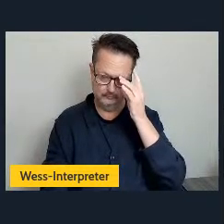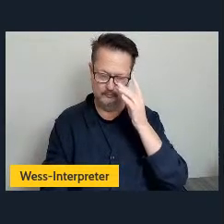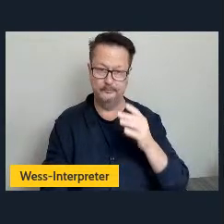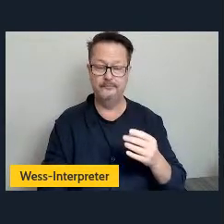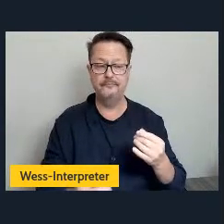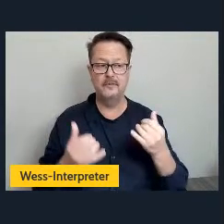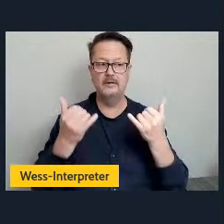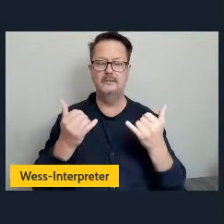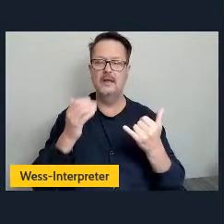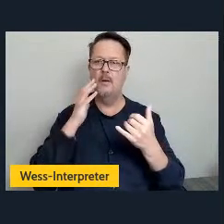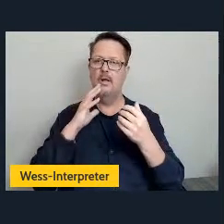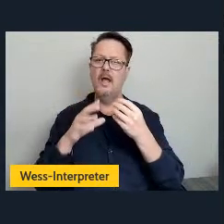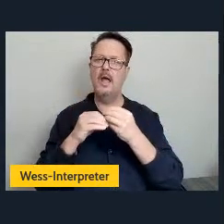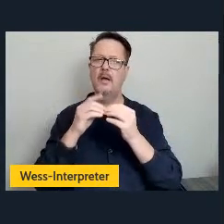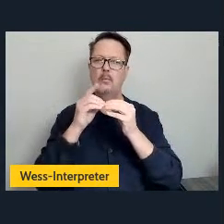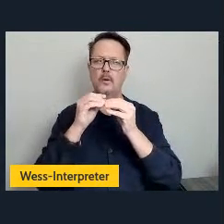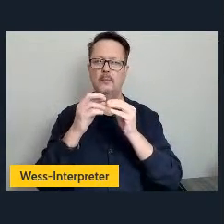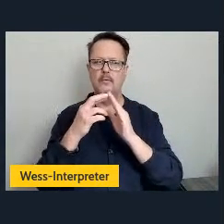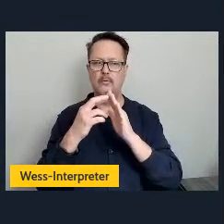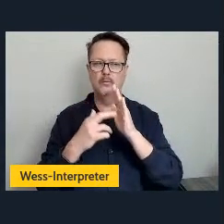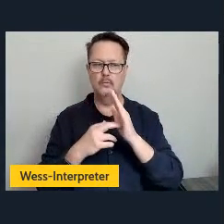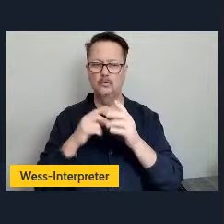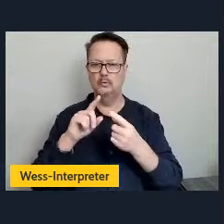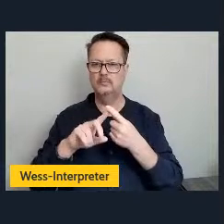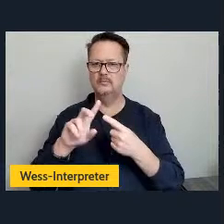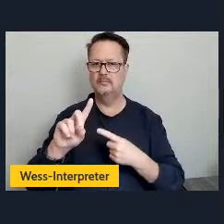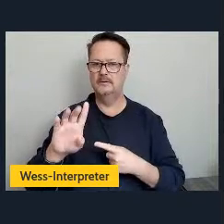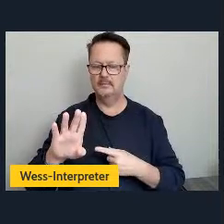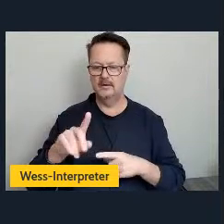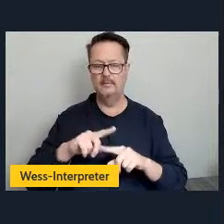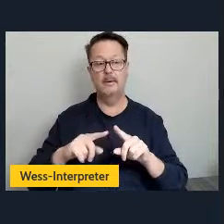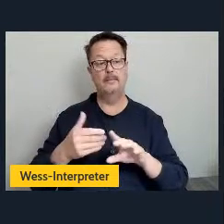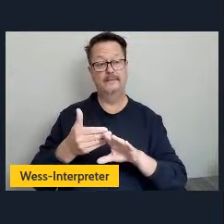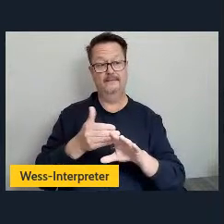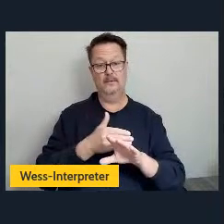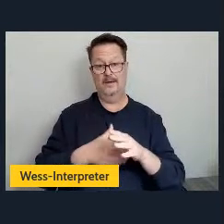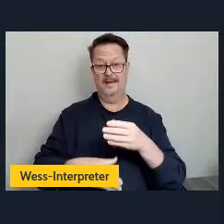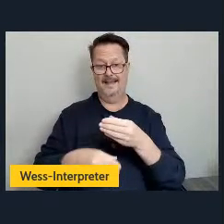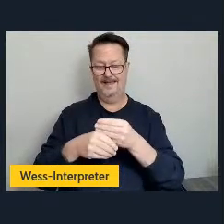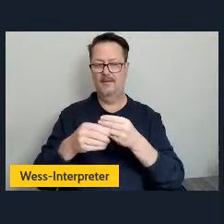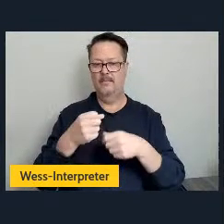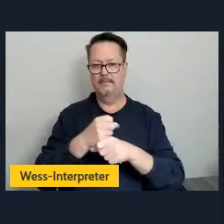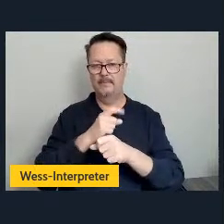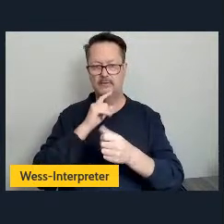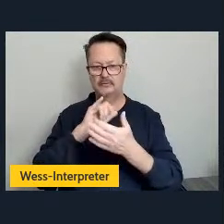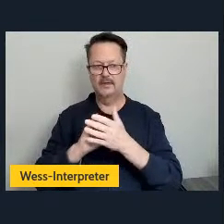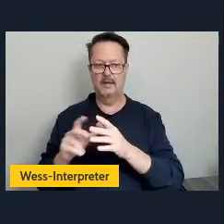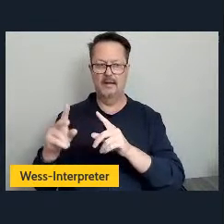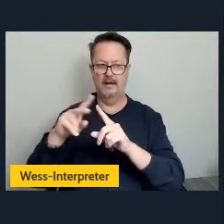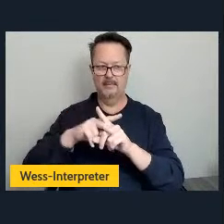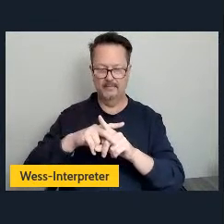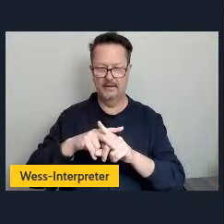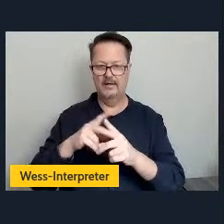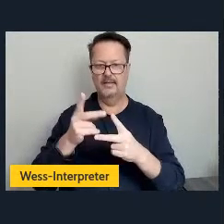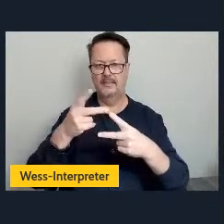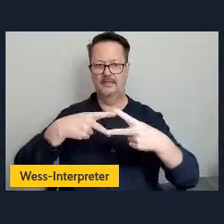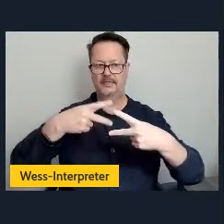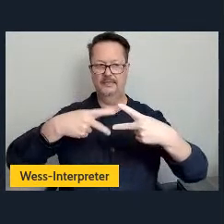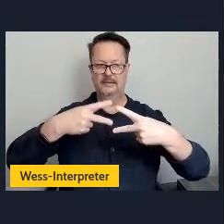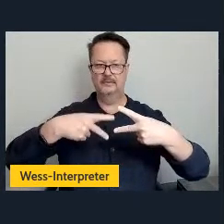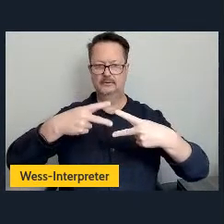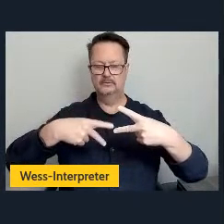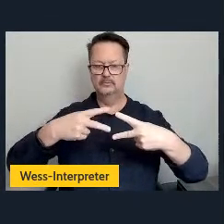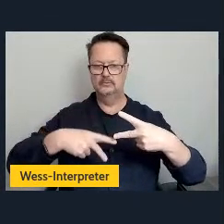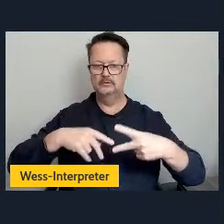Now I'm going to add one more rule to the database. But before I do, I want to make sure that I apply these to